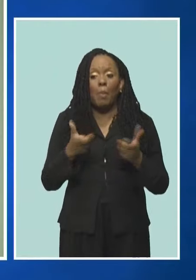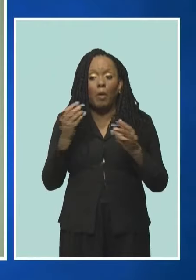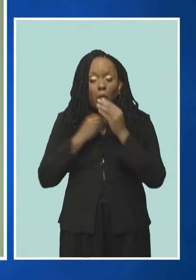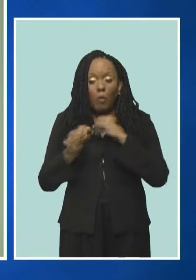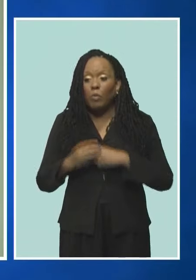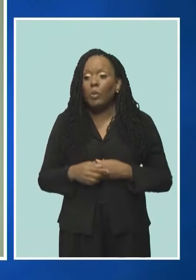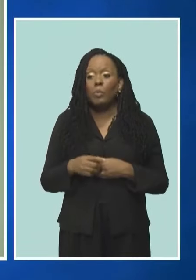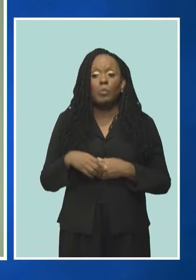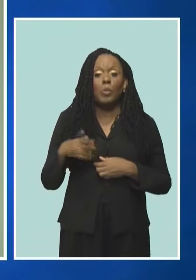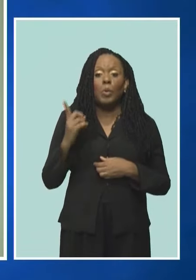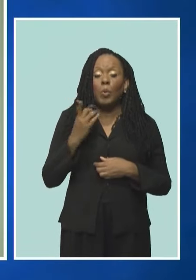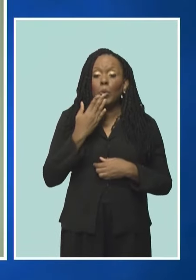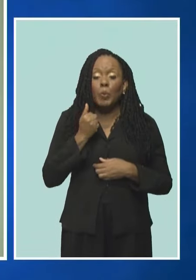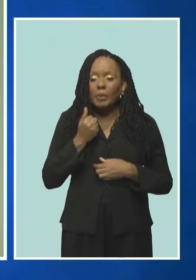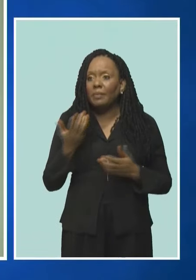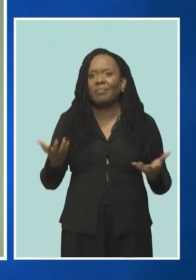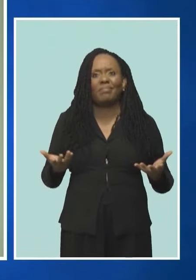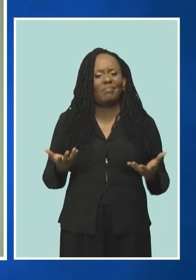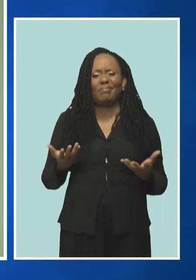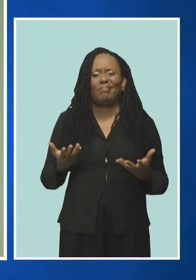that we need to look at these things in the future.